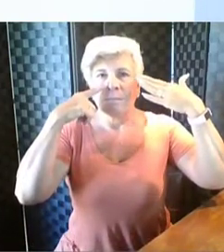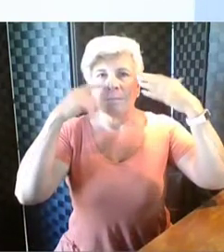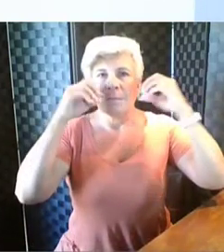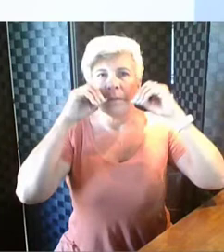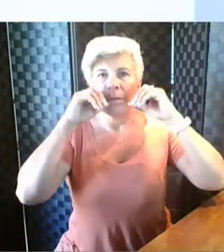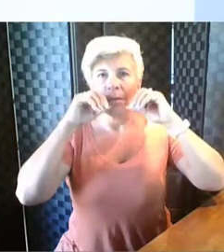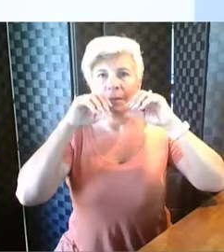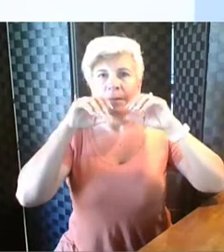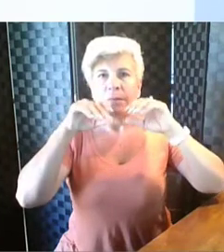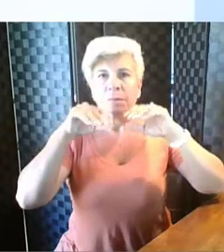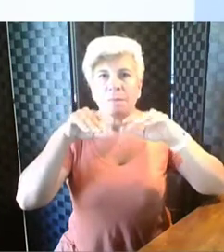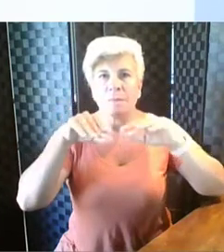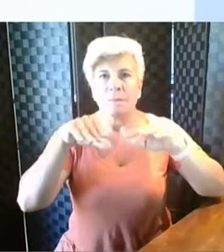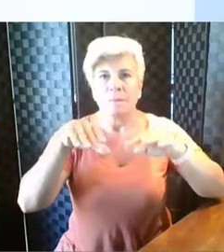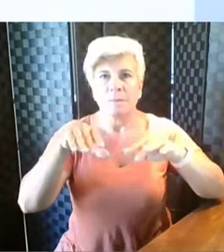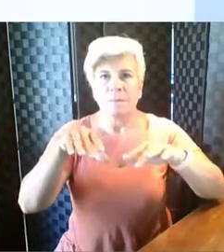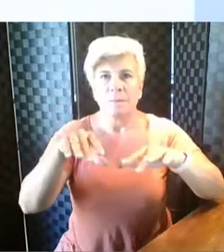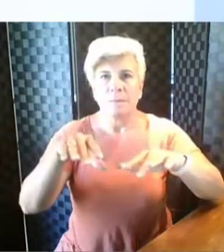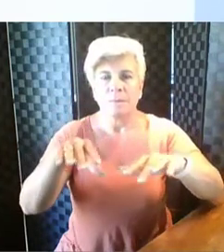And let him out.